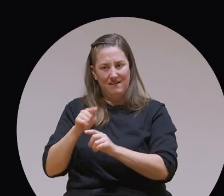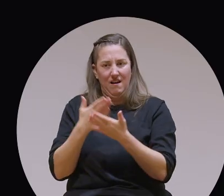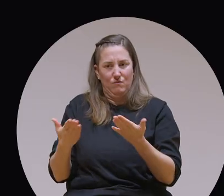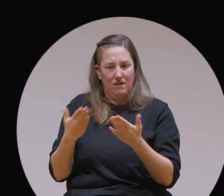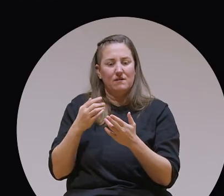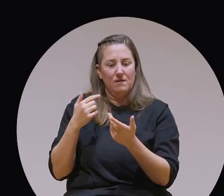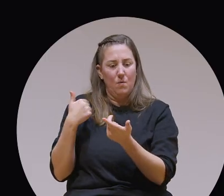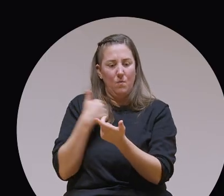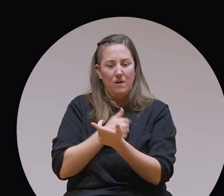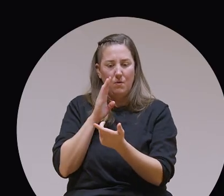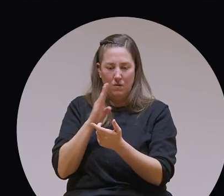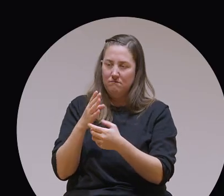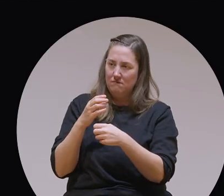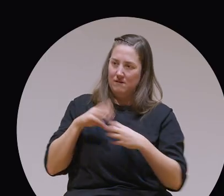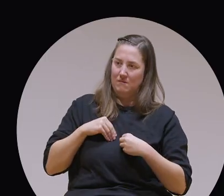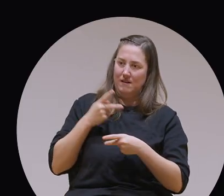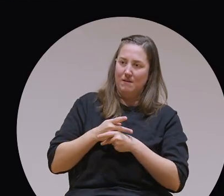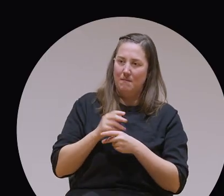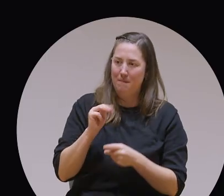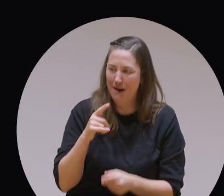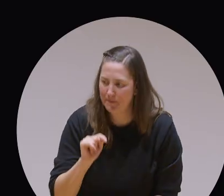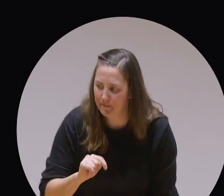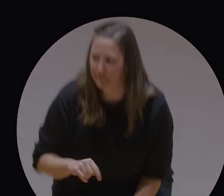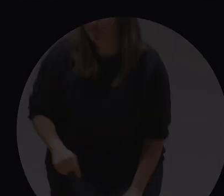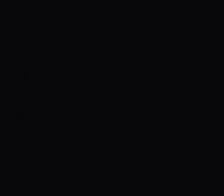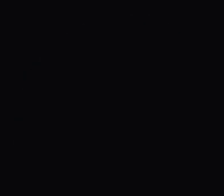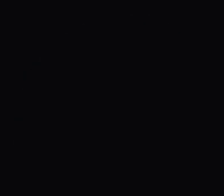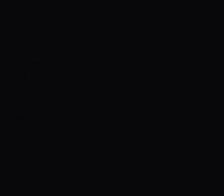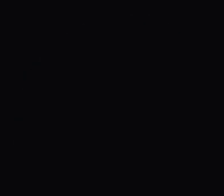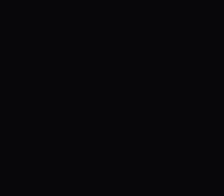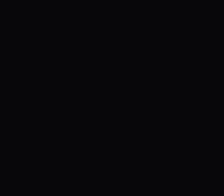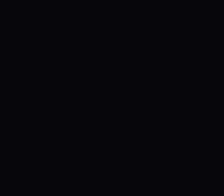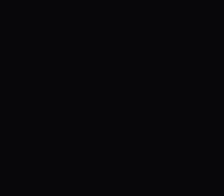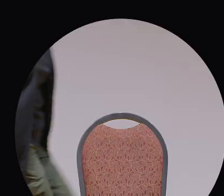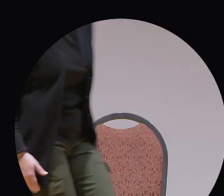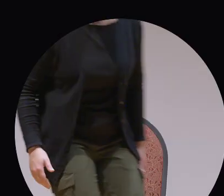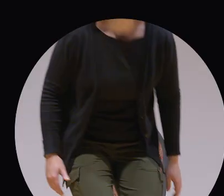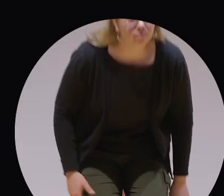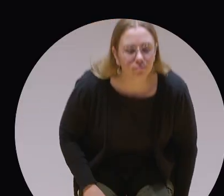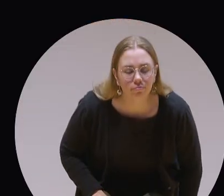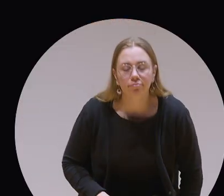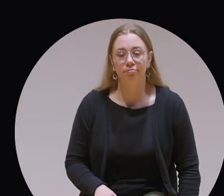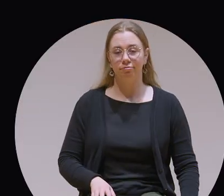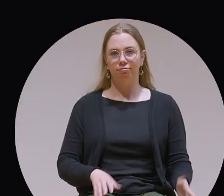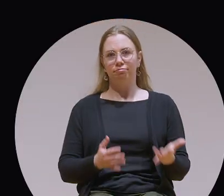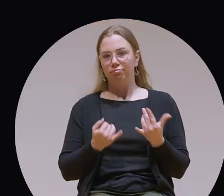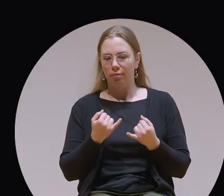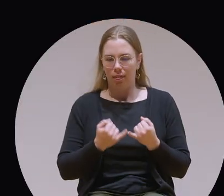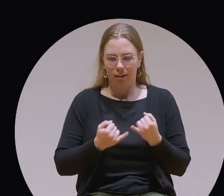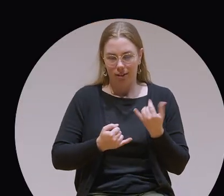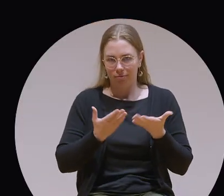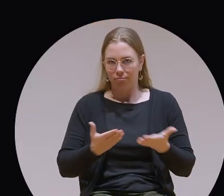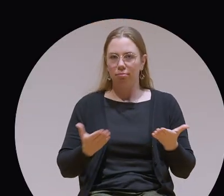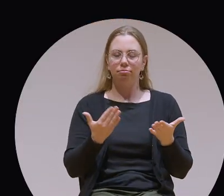that would enter the Met's collection. And this is the last example. Again, this is something which we just